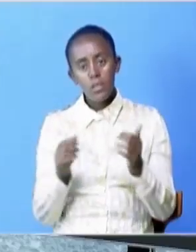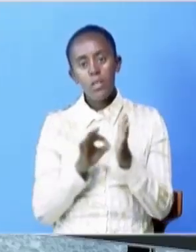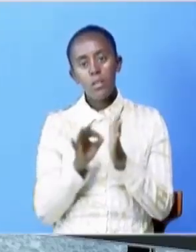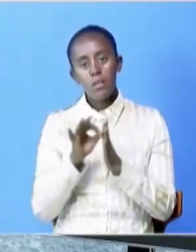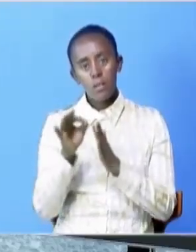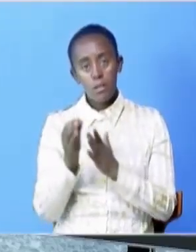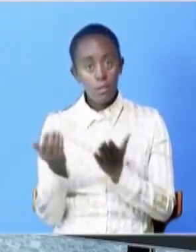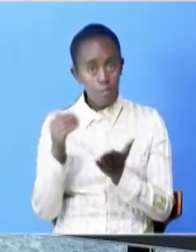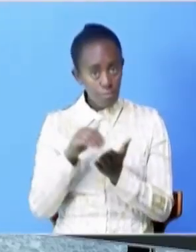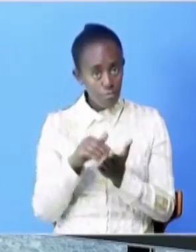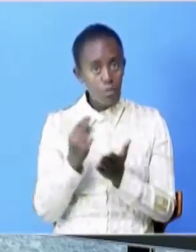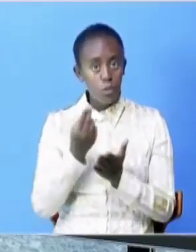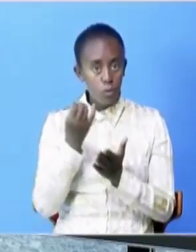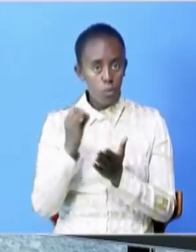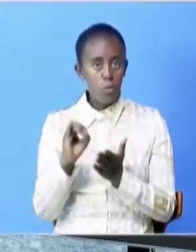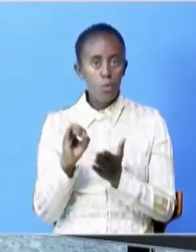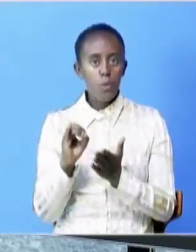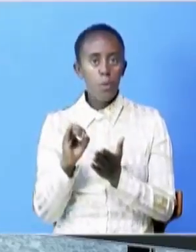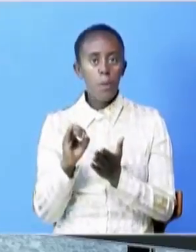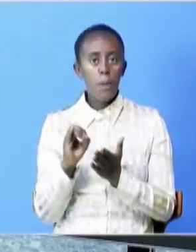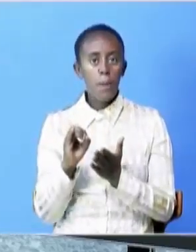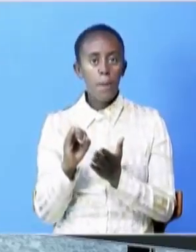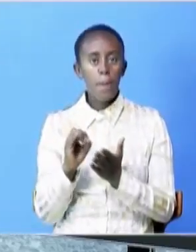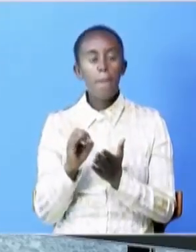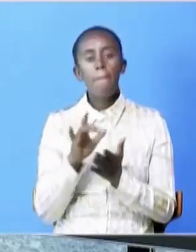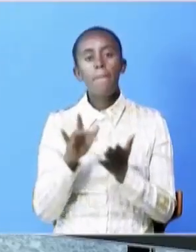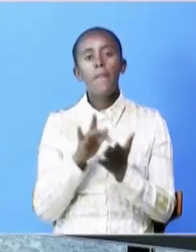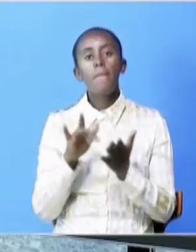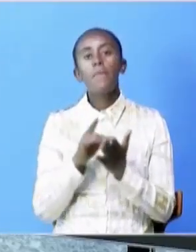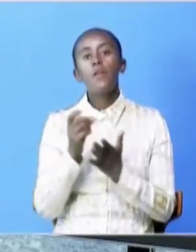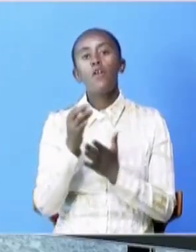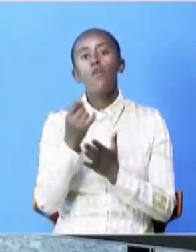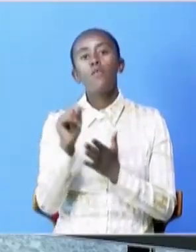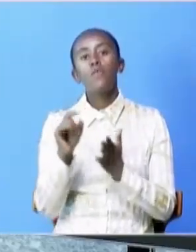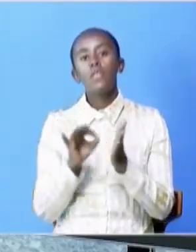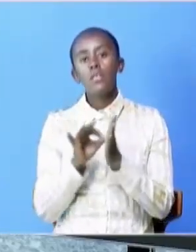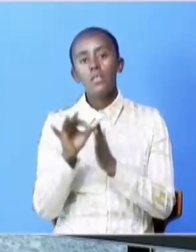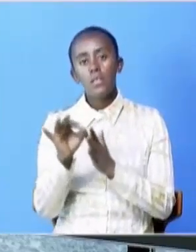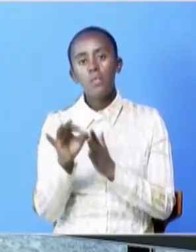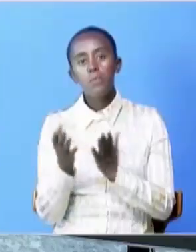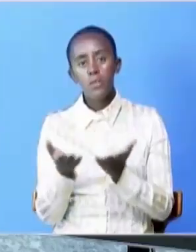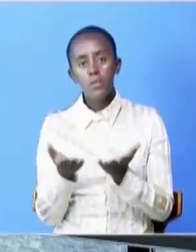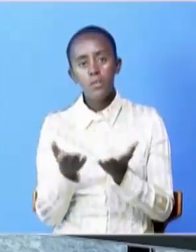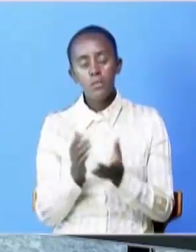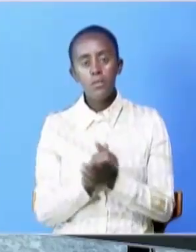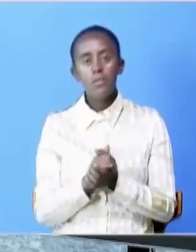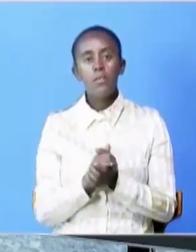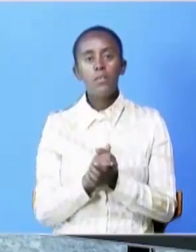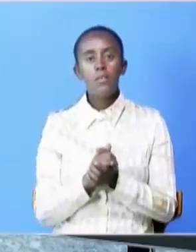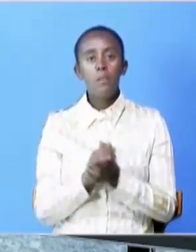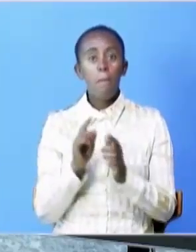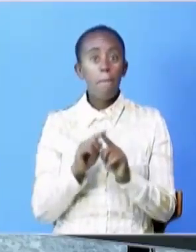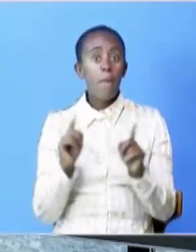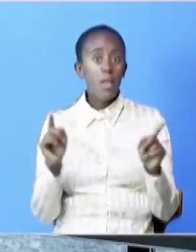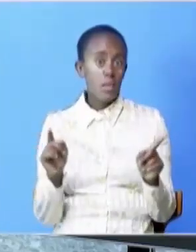numbers, again, we use comma in the middle of the numbers.